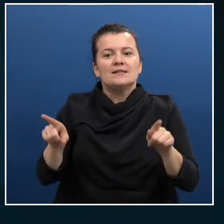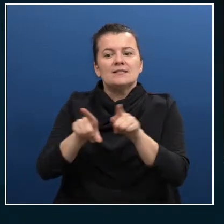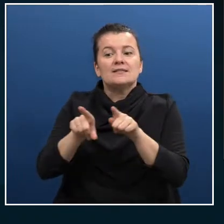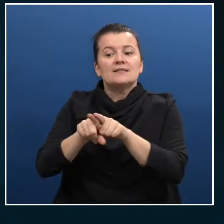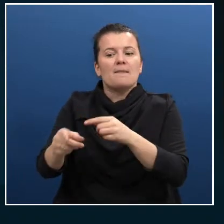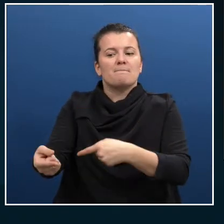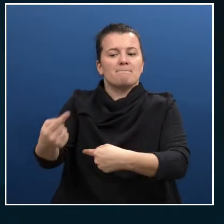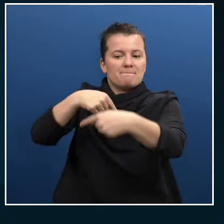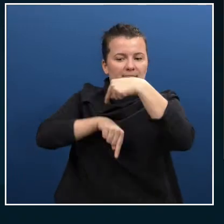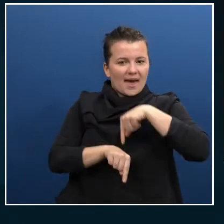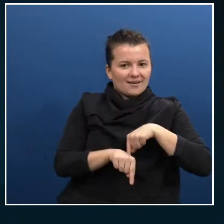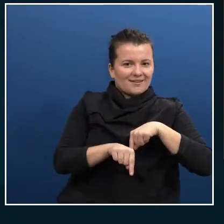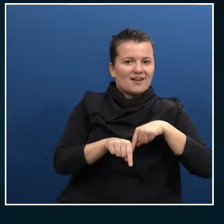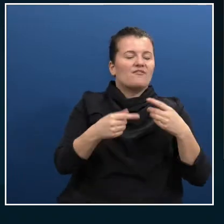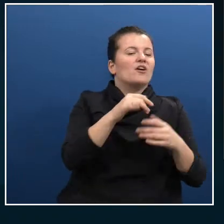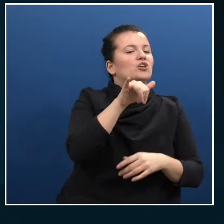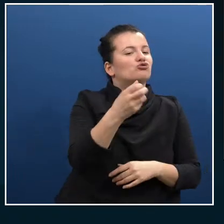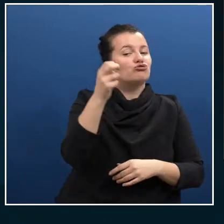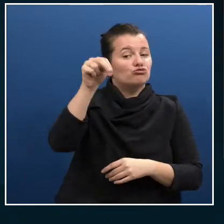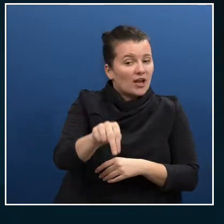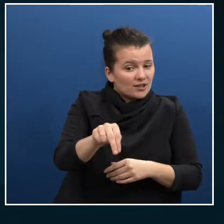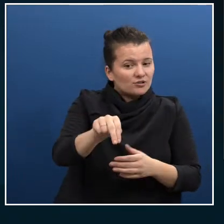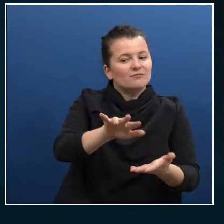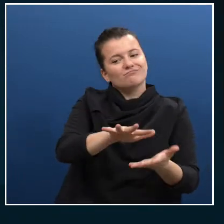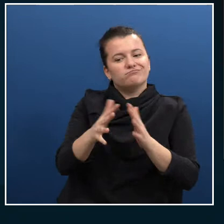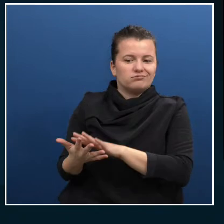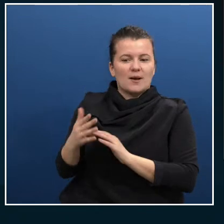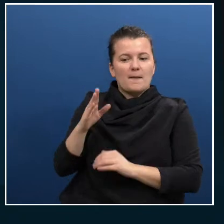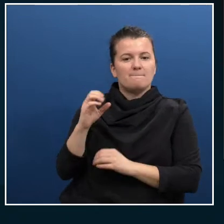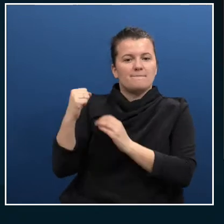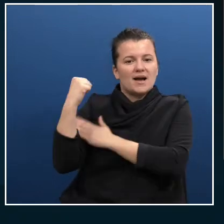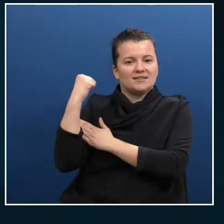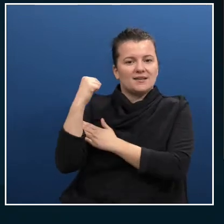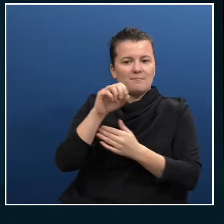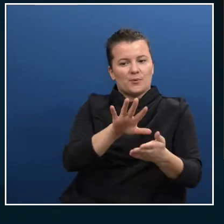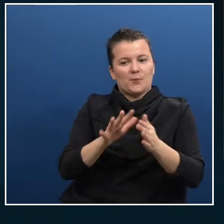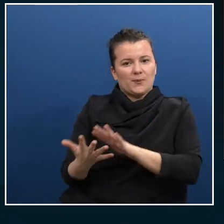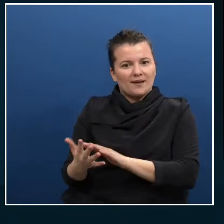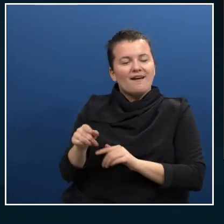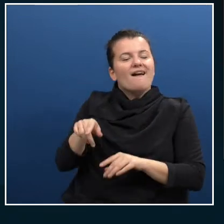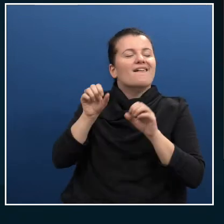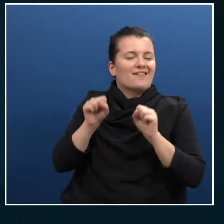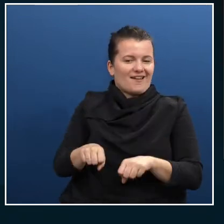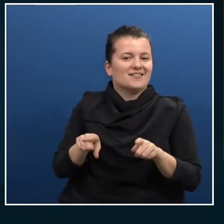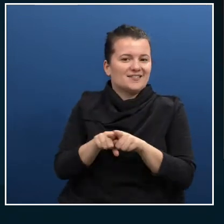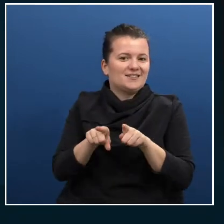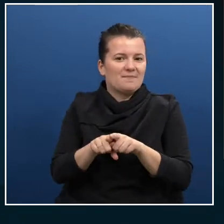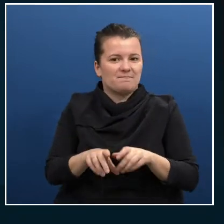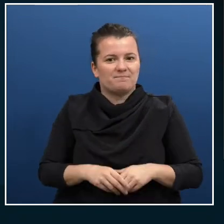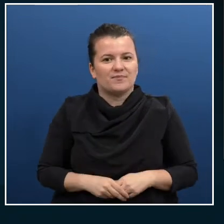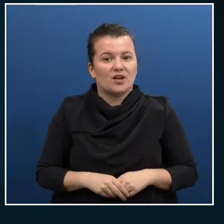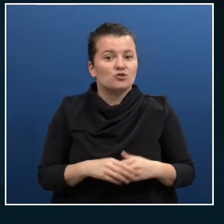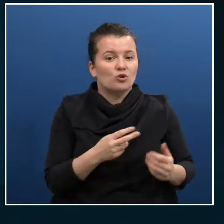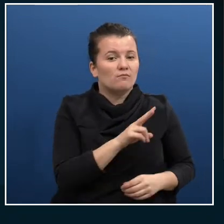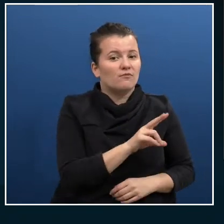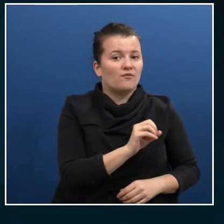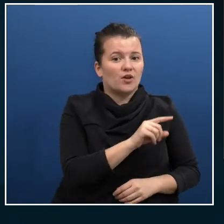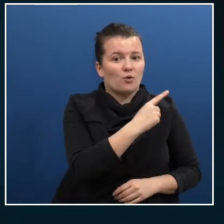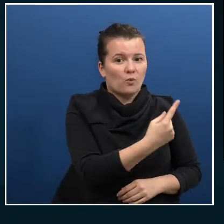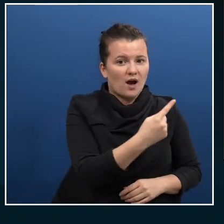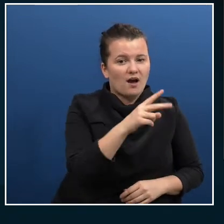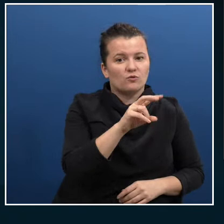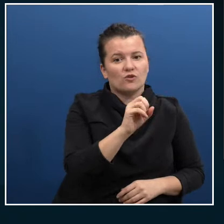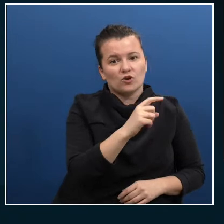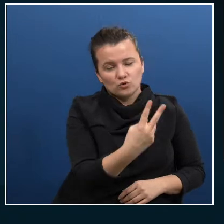back to the JSON code back to Bicep. So at that point, at the 0.3 version, it will probably be